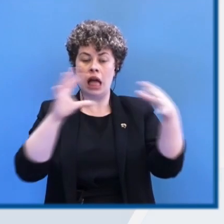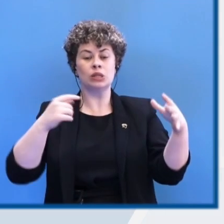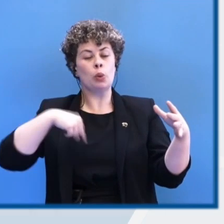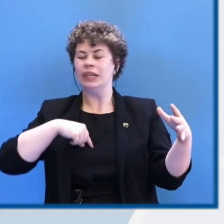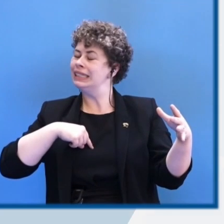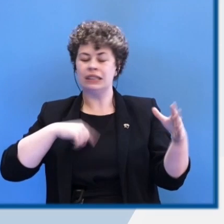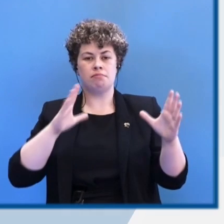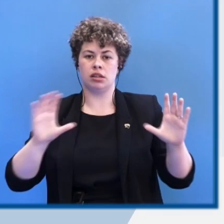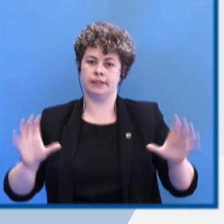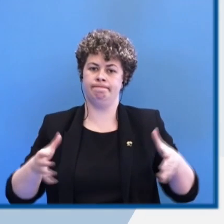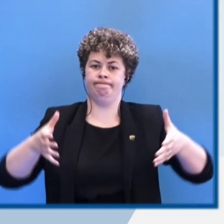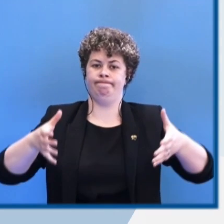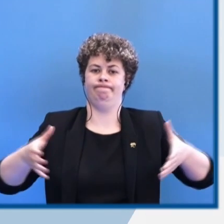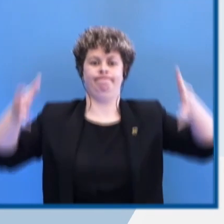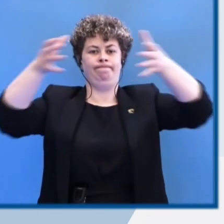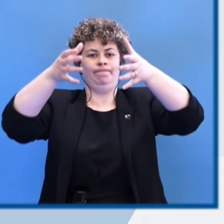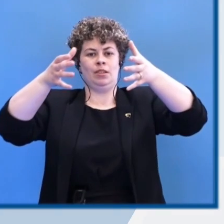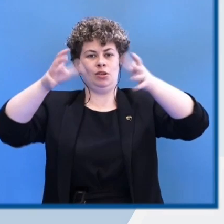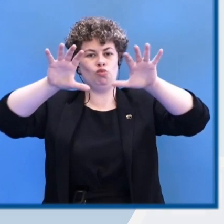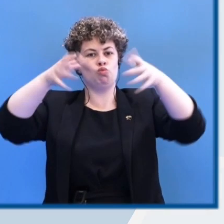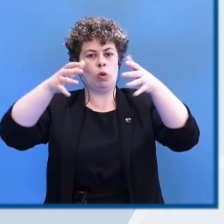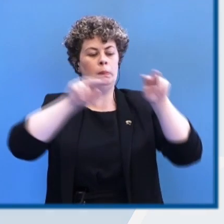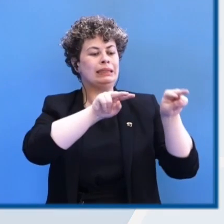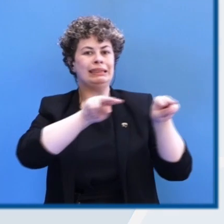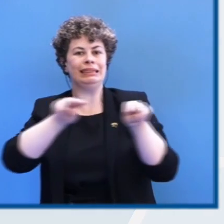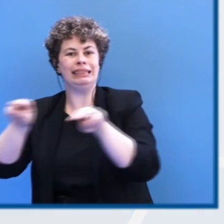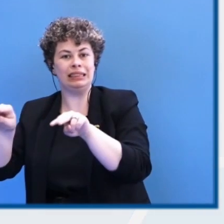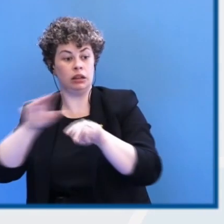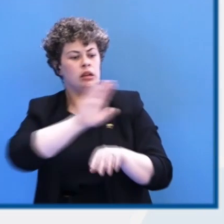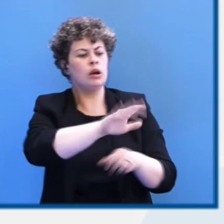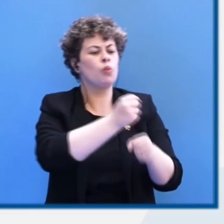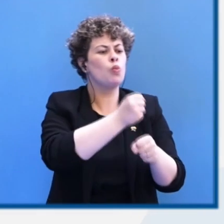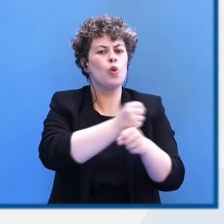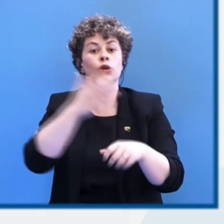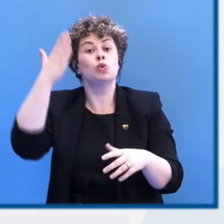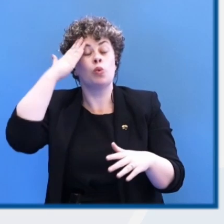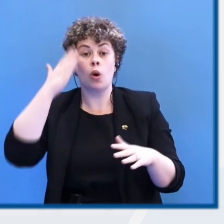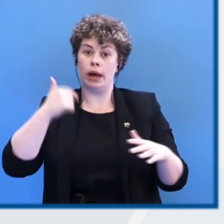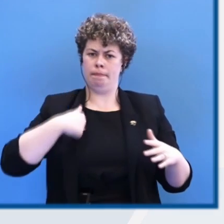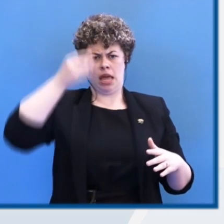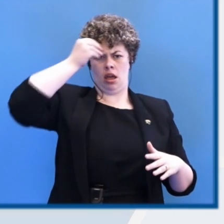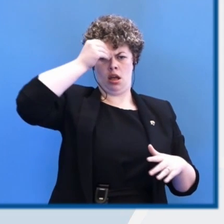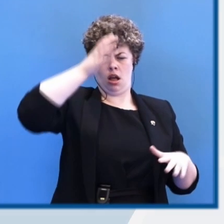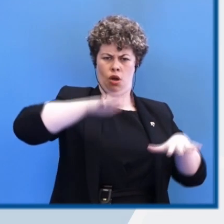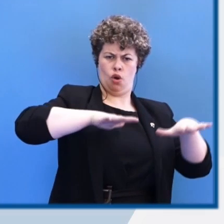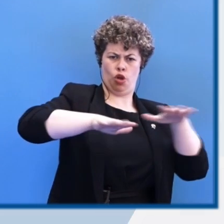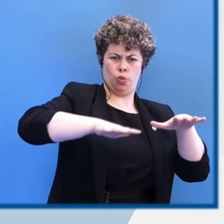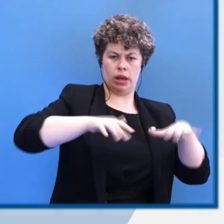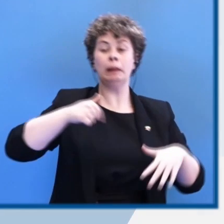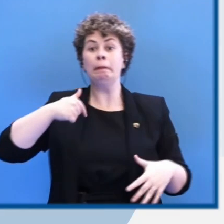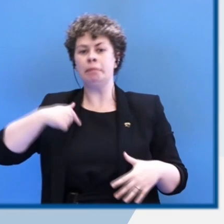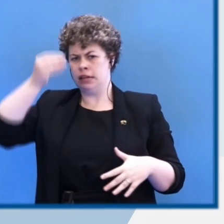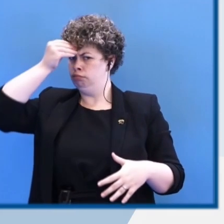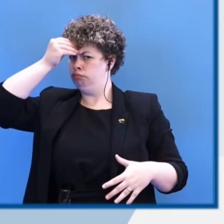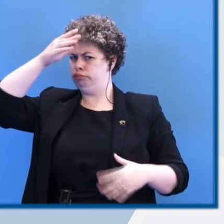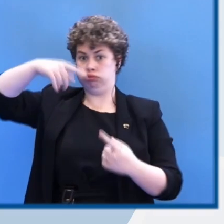for weather, water, snow and avalanches, wildfire, earthquakes and landslides, together with the Federal Office for Civil Protection, form